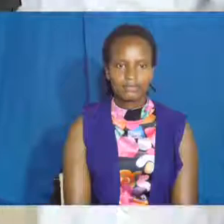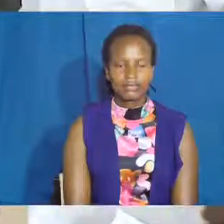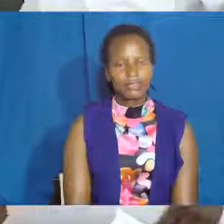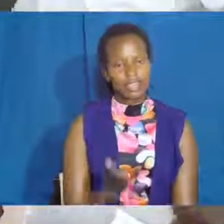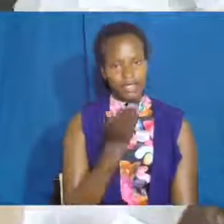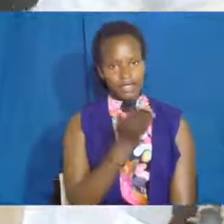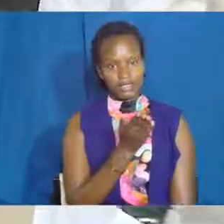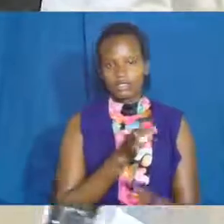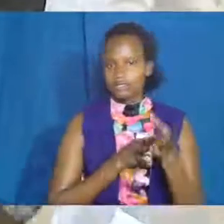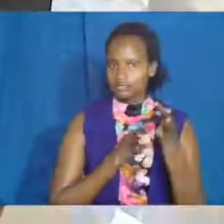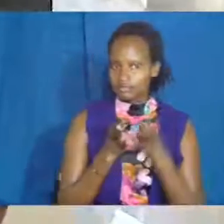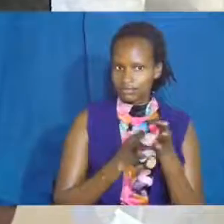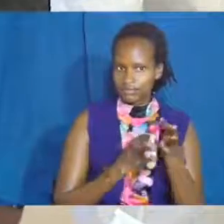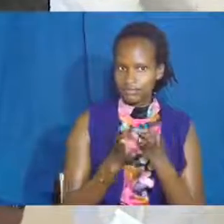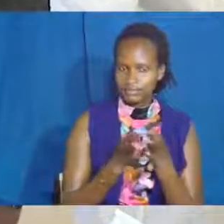Concentration gradient